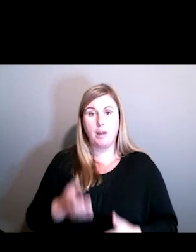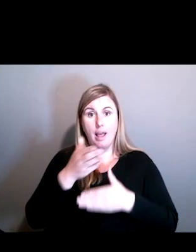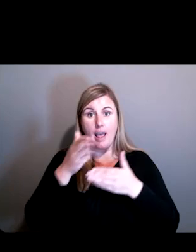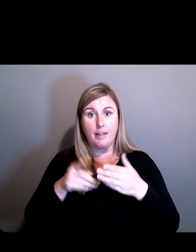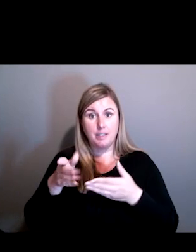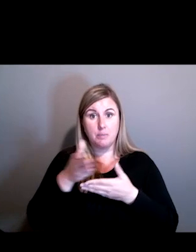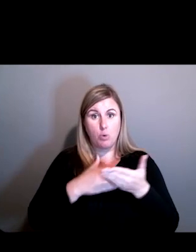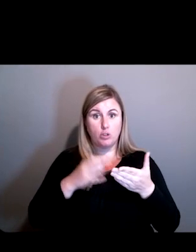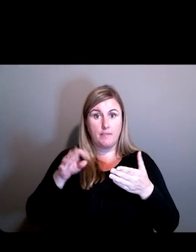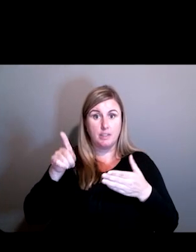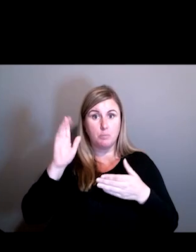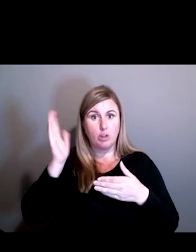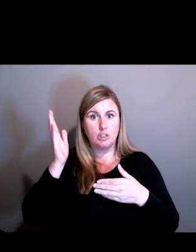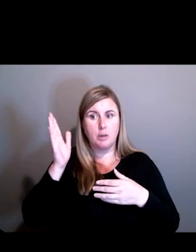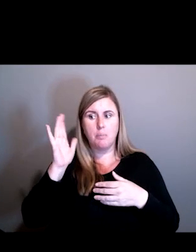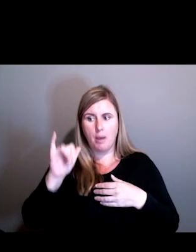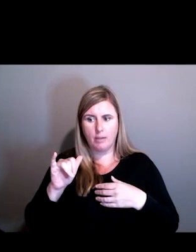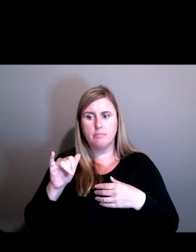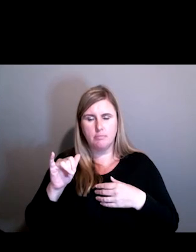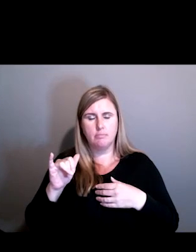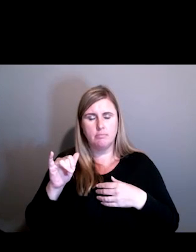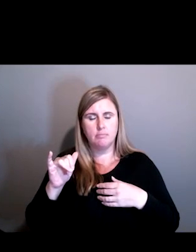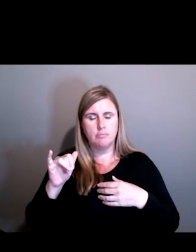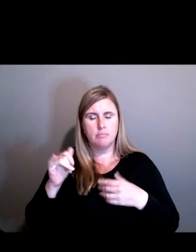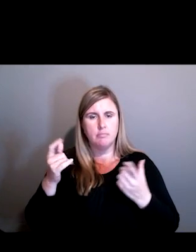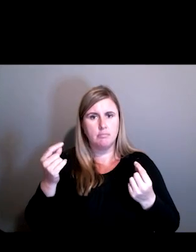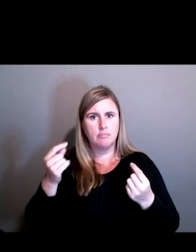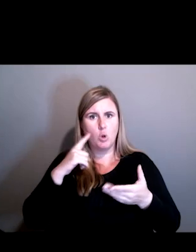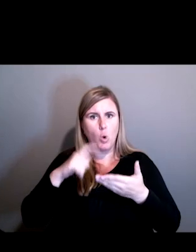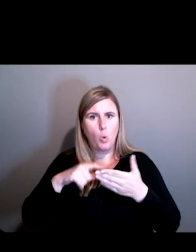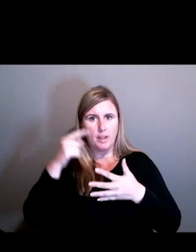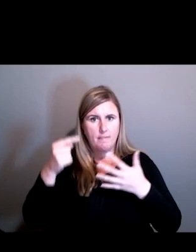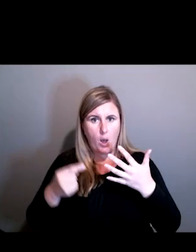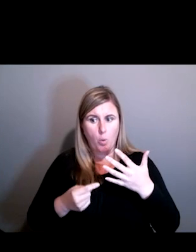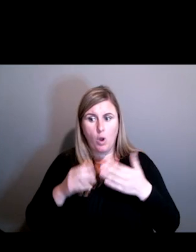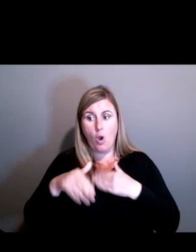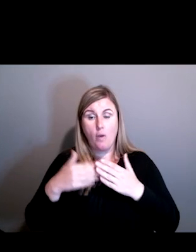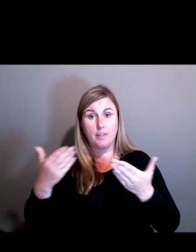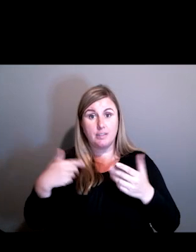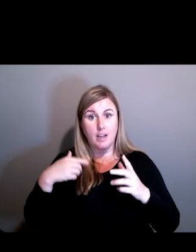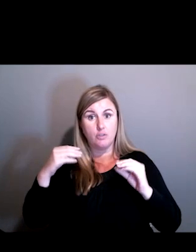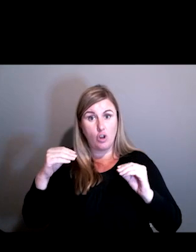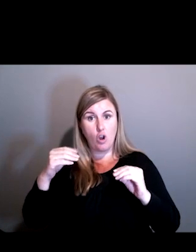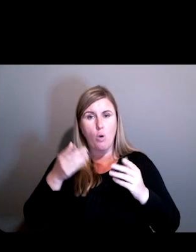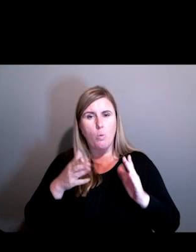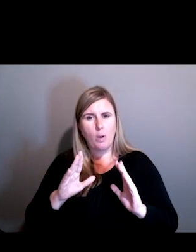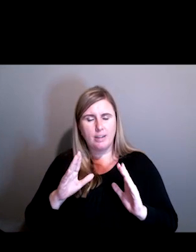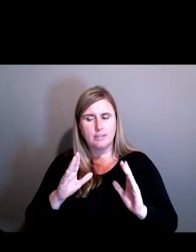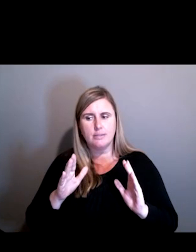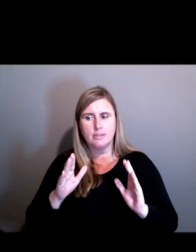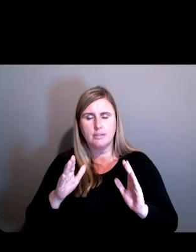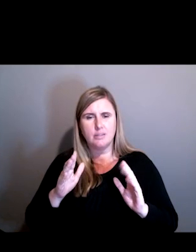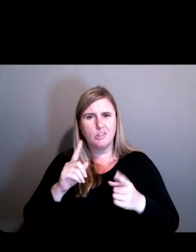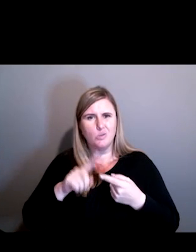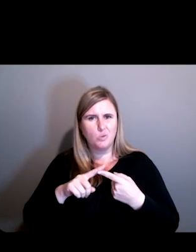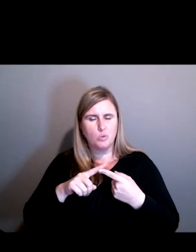I want to end this portion of this presentation by just noting the following. All these things that I talked about